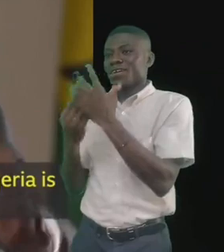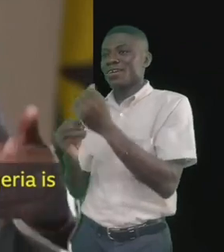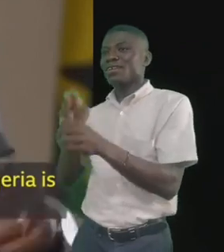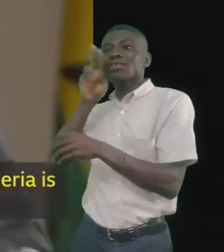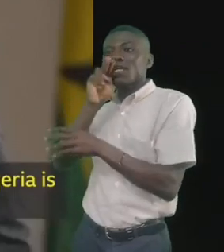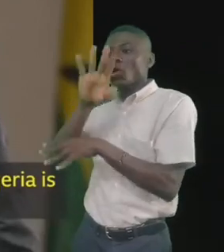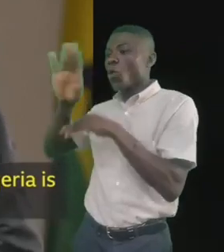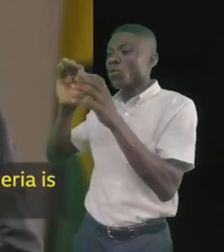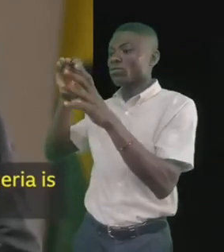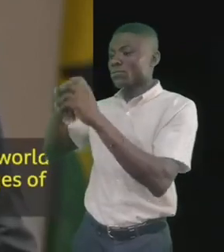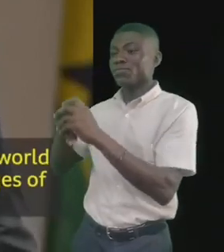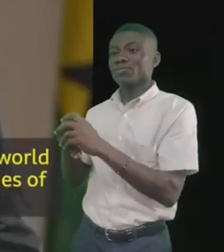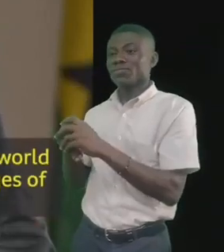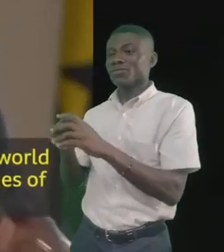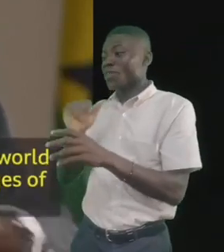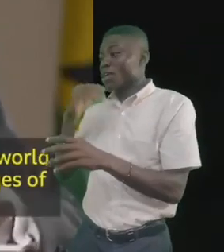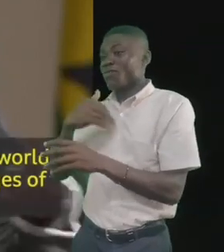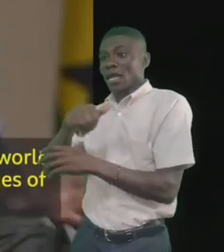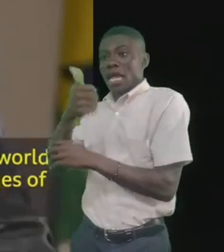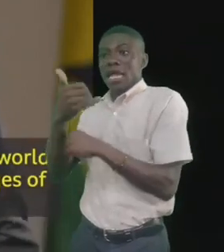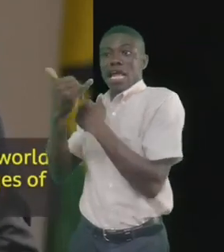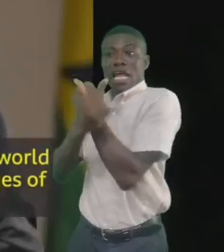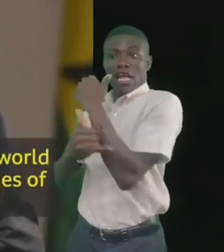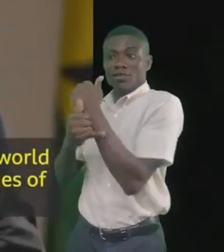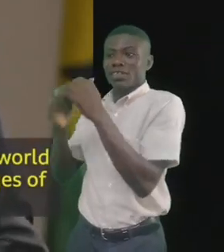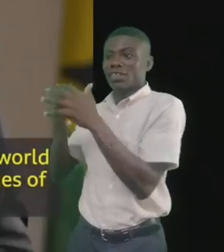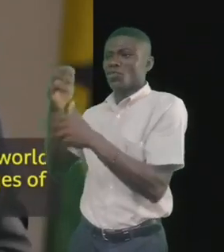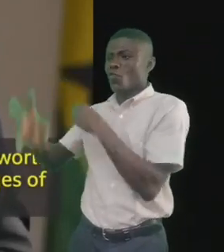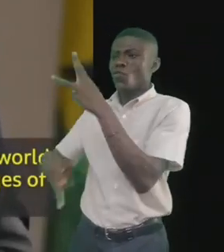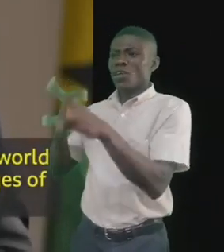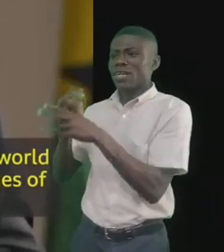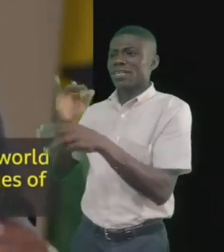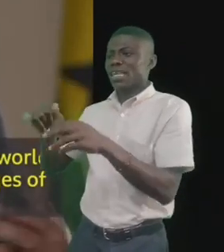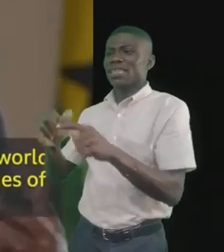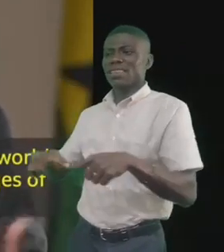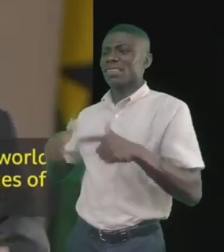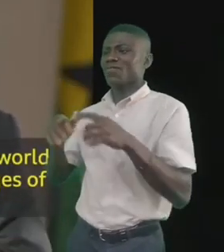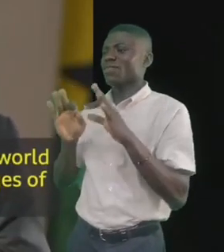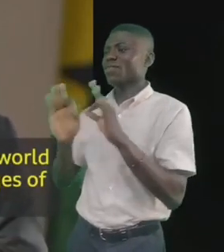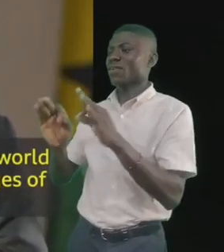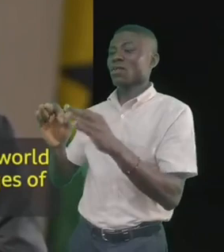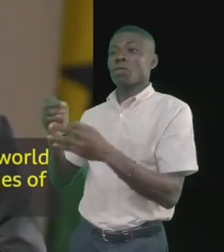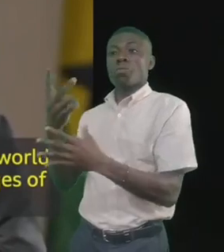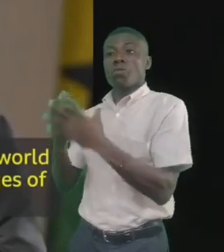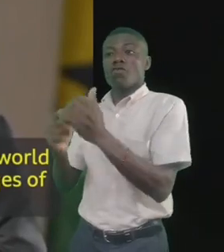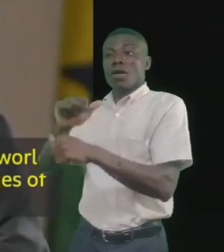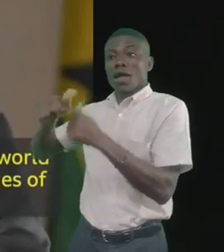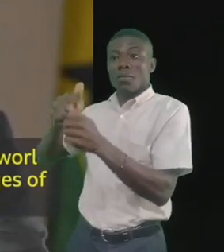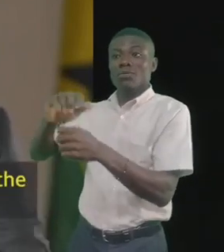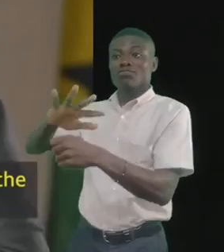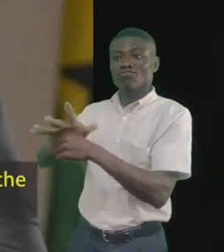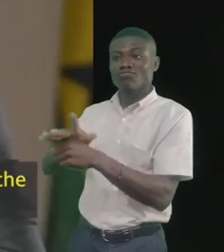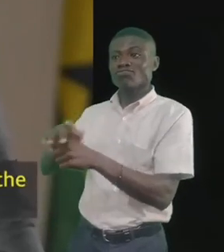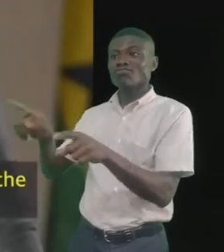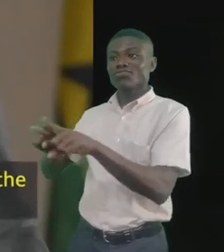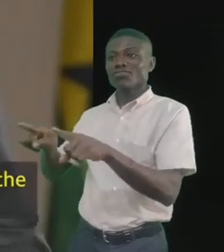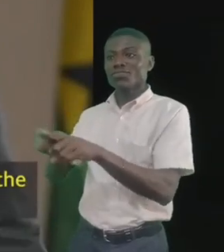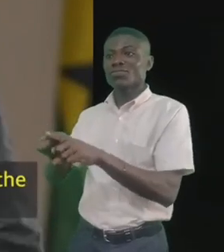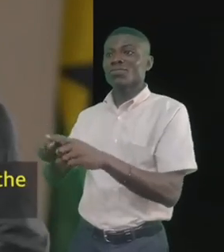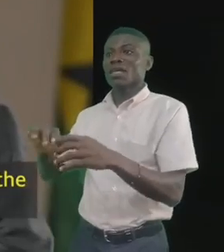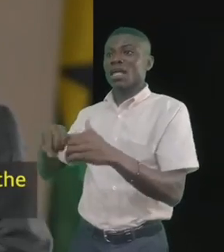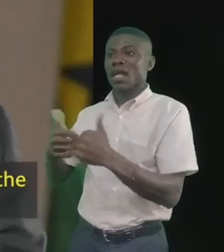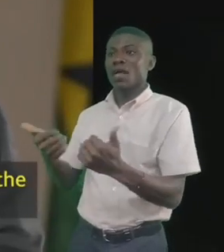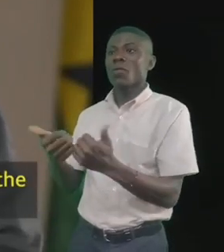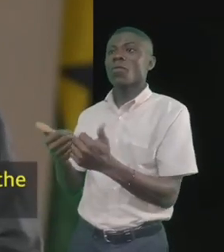exception. Nigeria is no exception. There's no country in the world that is escaping the ravages of both COVID-19 and also